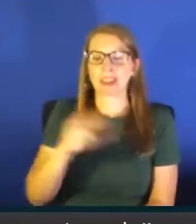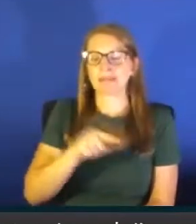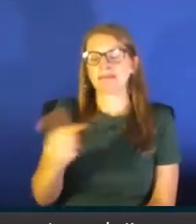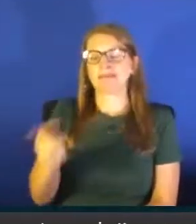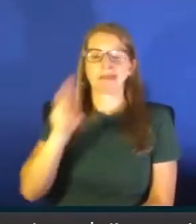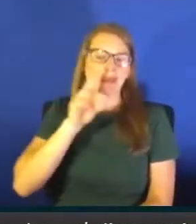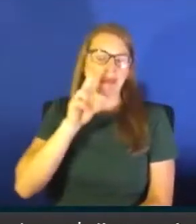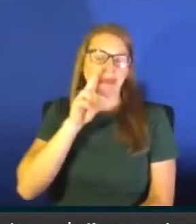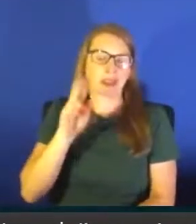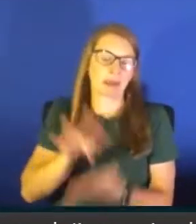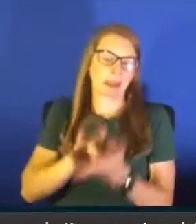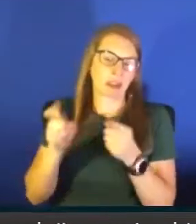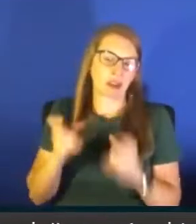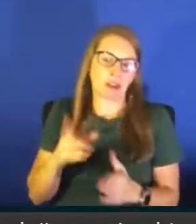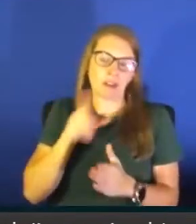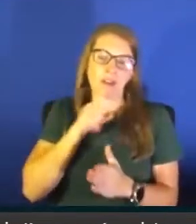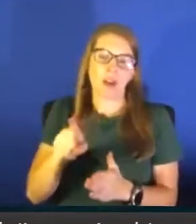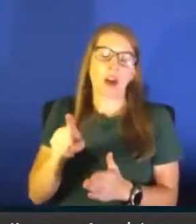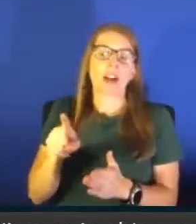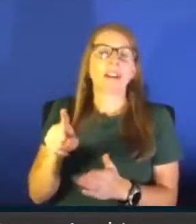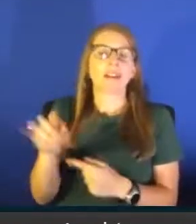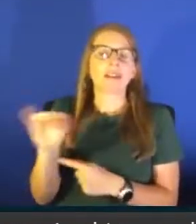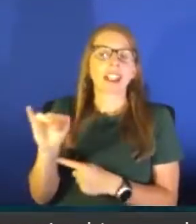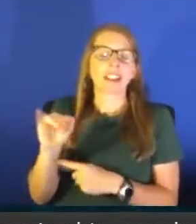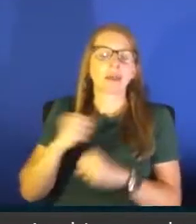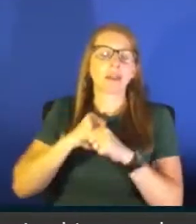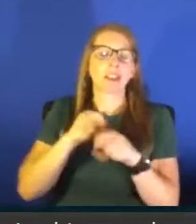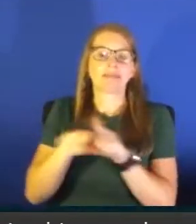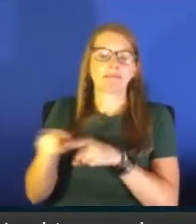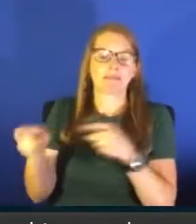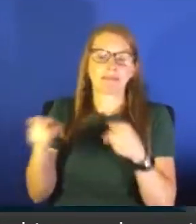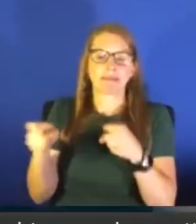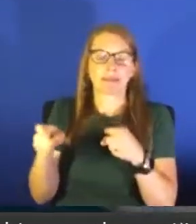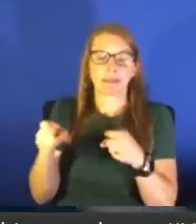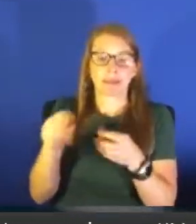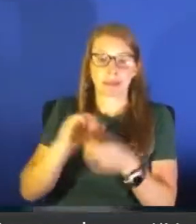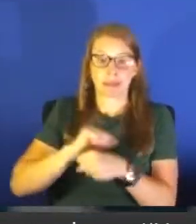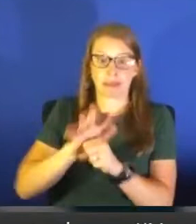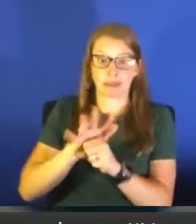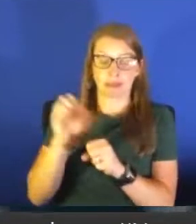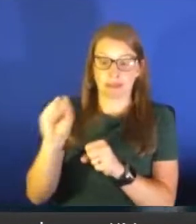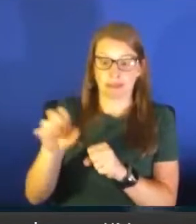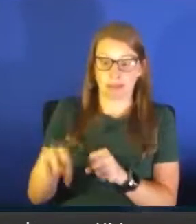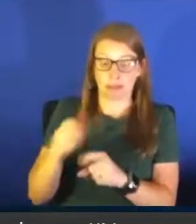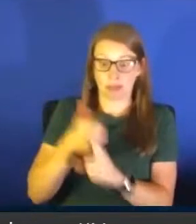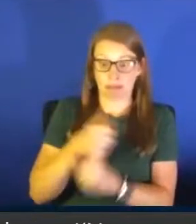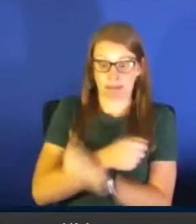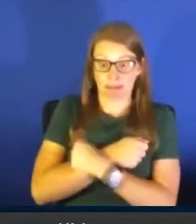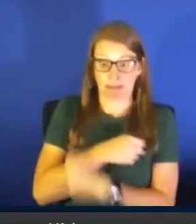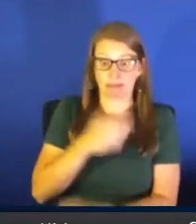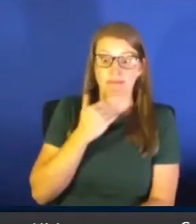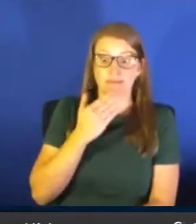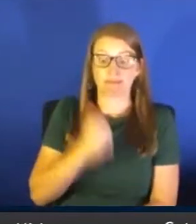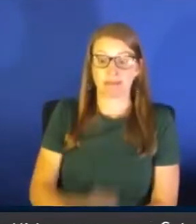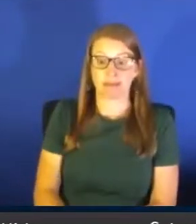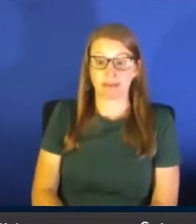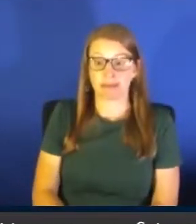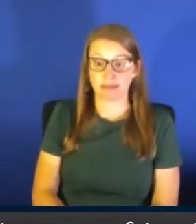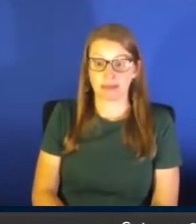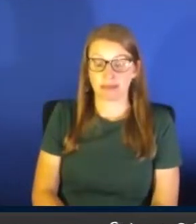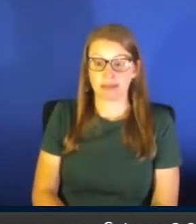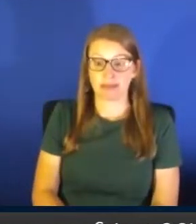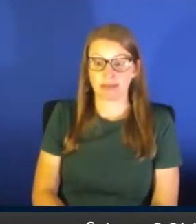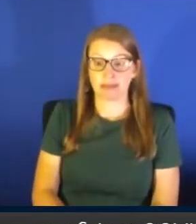of Infection Prevention and Control, joins us with our numbers. Are you a sugar fanatic? You know, I do like I like some Sour